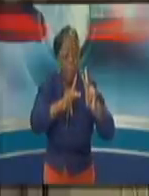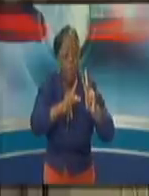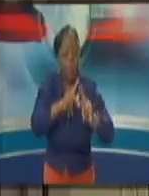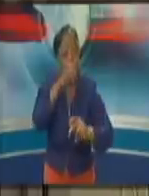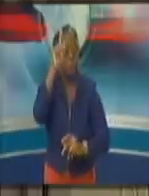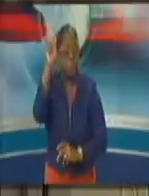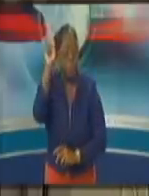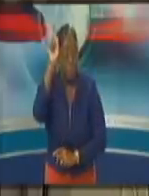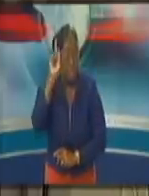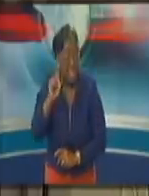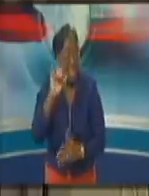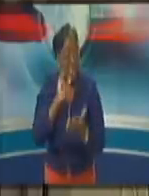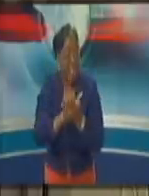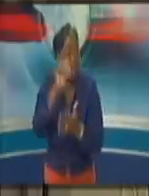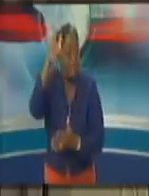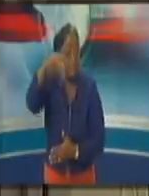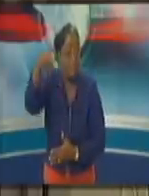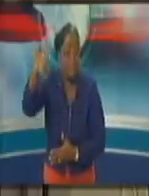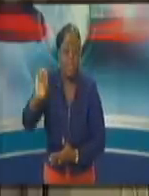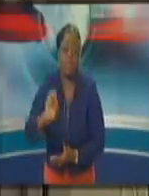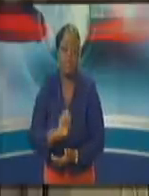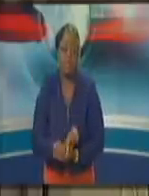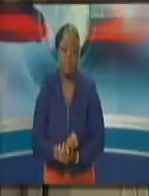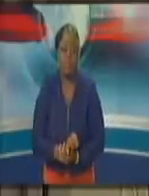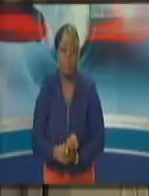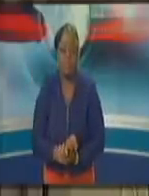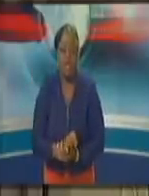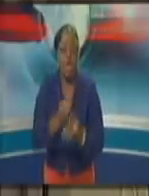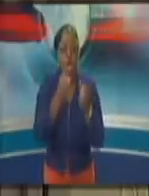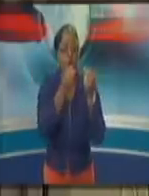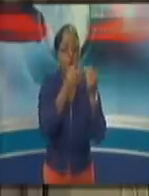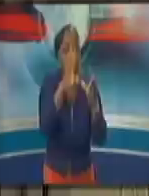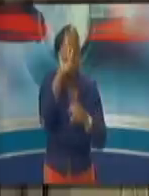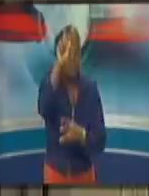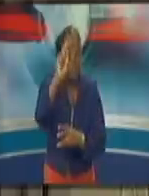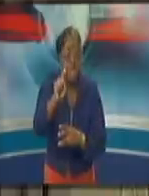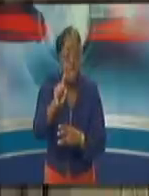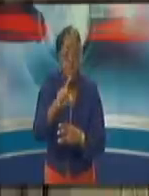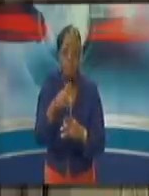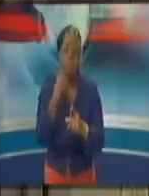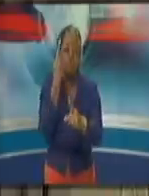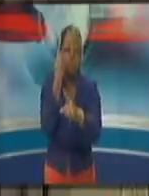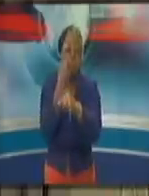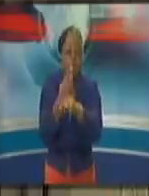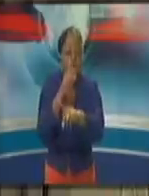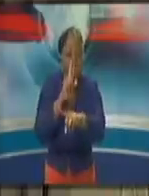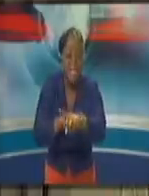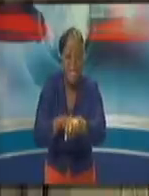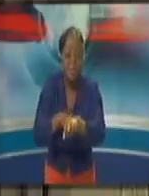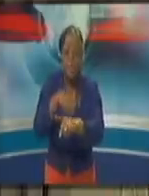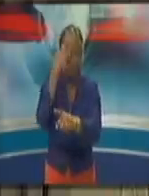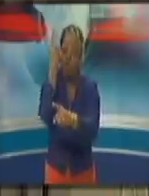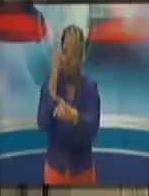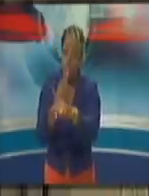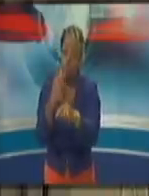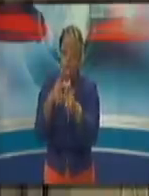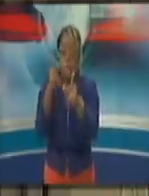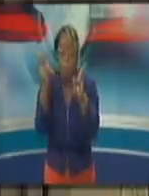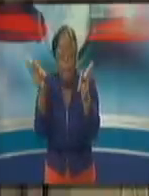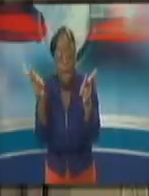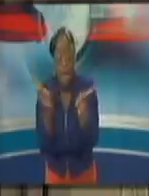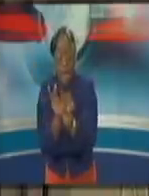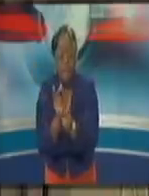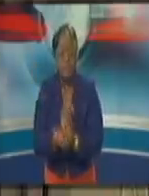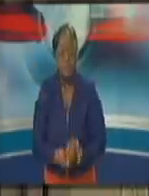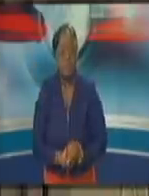the appropriate quantities at the appropriate time at the appropriate place. What is happening